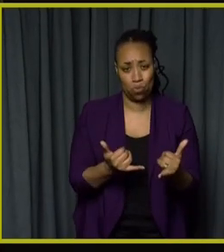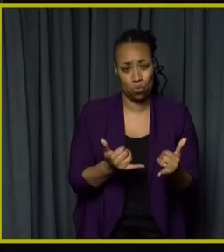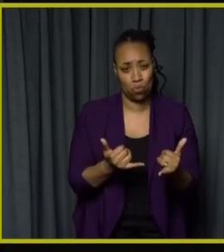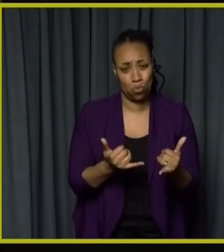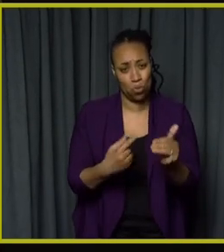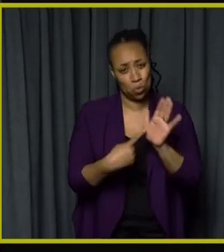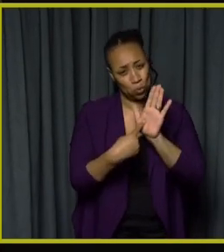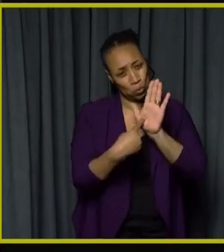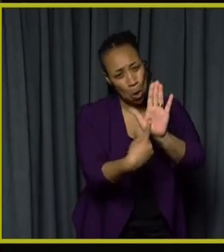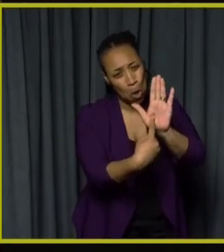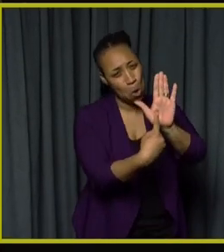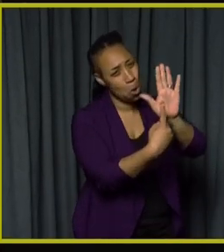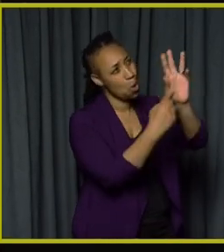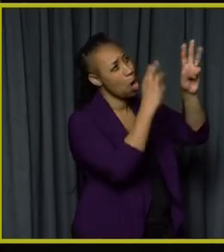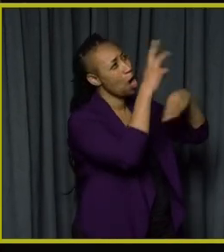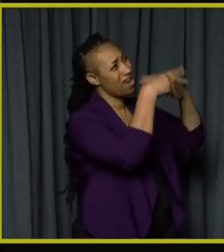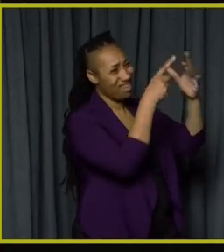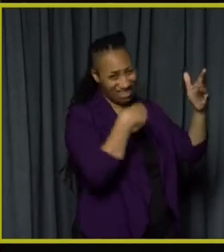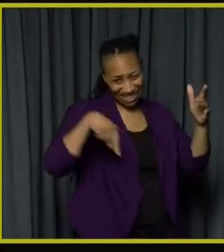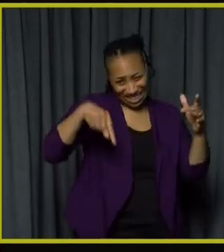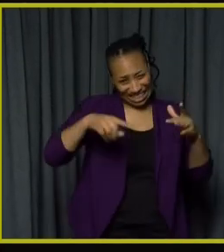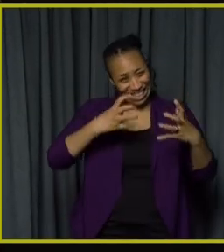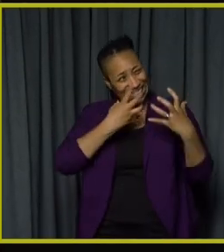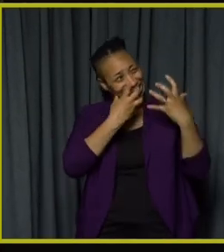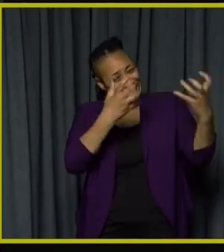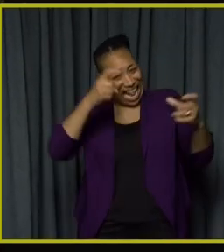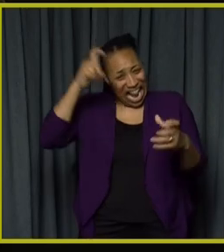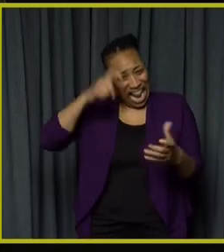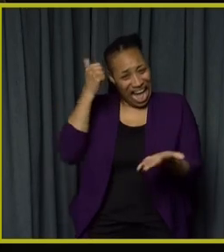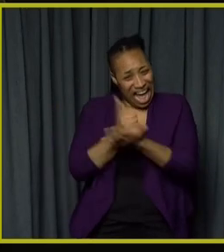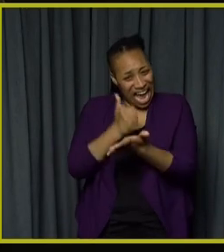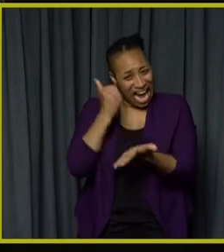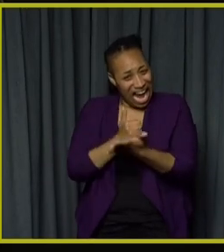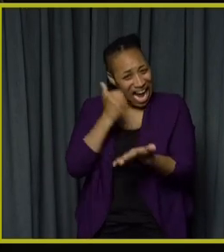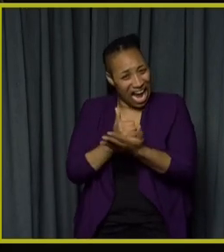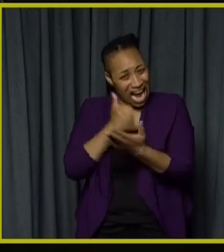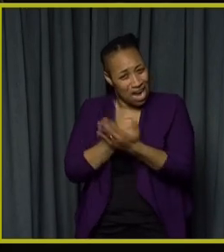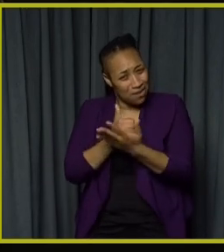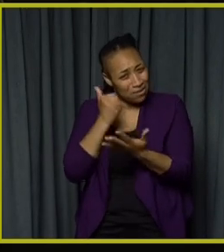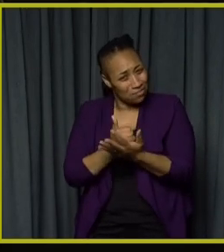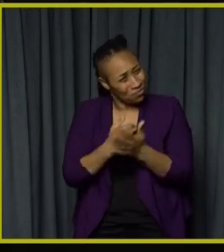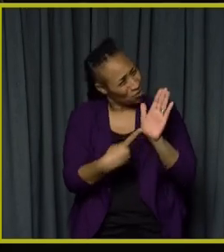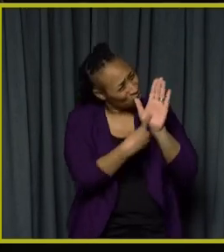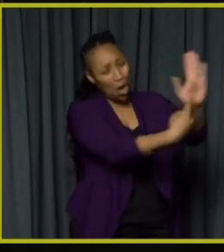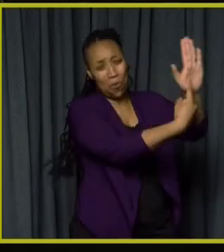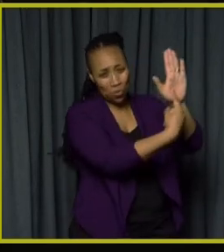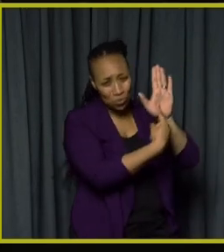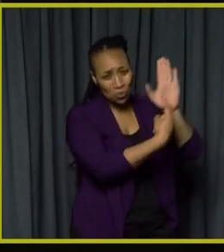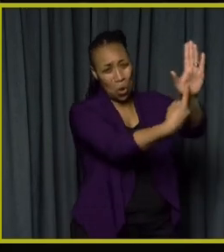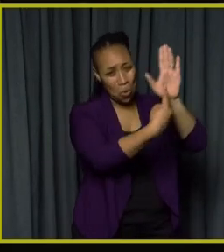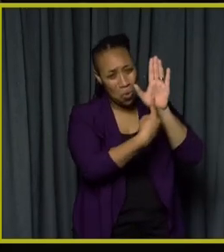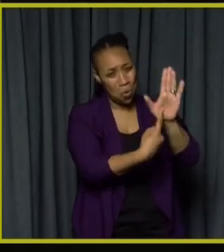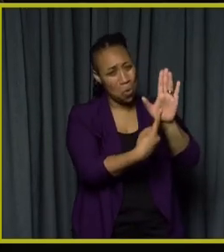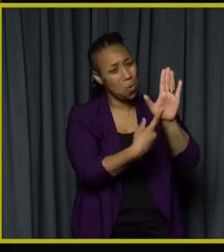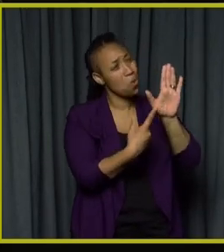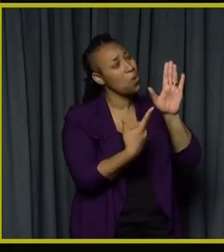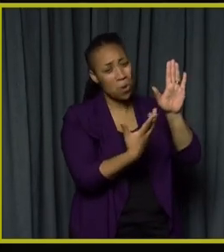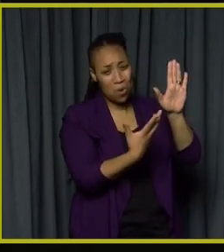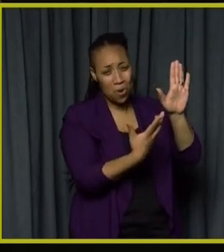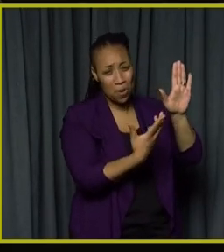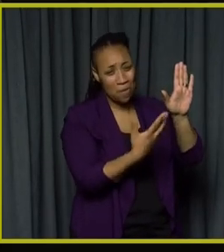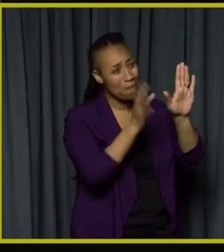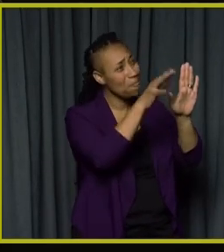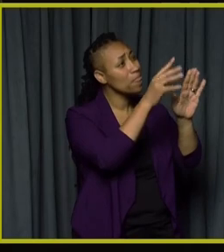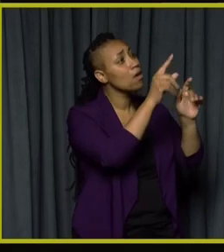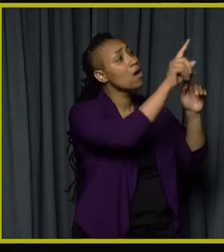this nation that is traveling wrong. It's time to show some beauty to a world upwrought. It's time. This is why